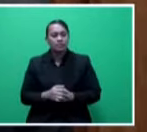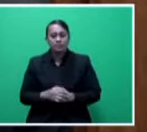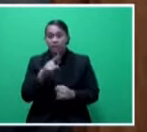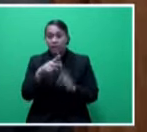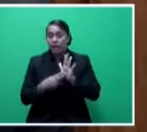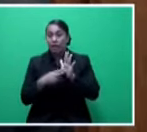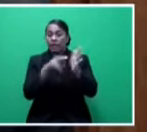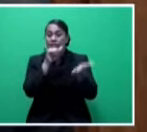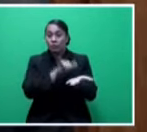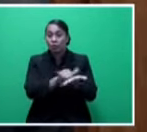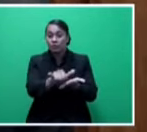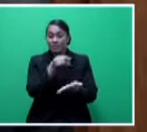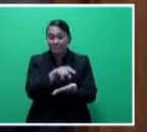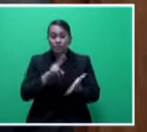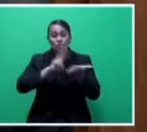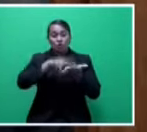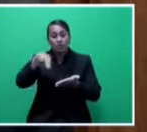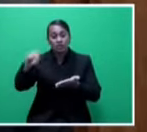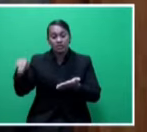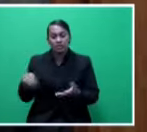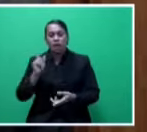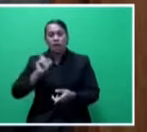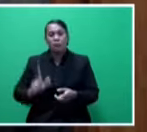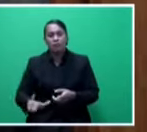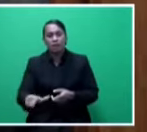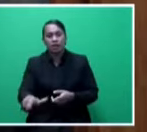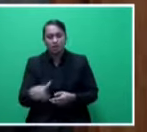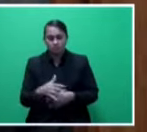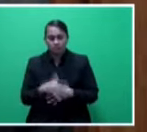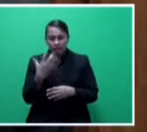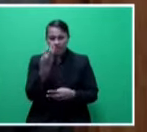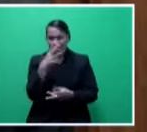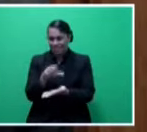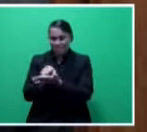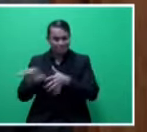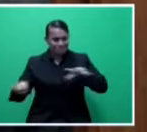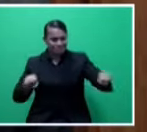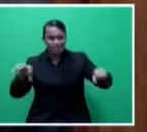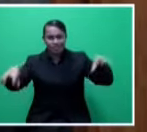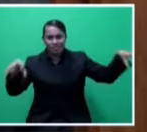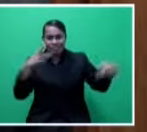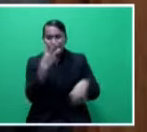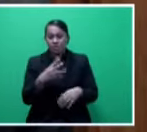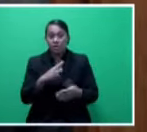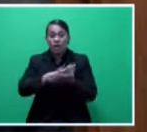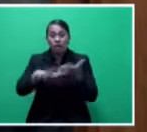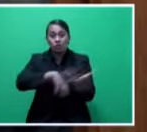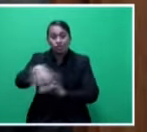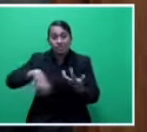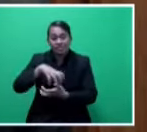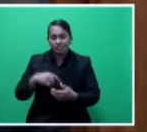Airport. During the passage of severe tropical cyclone Harold, the position of its eye was tracked using our